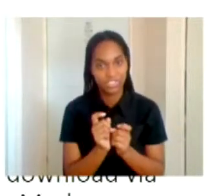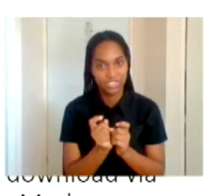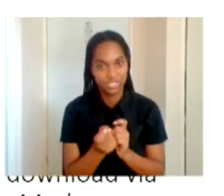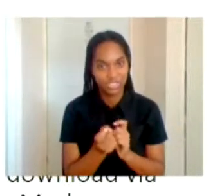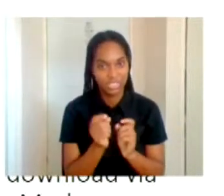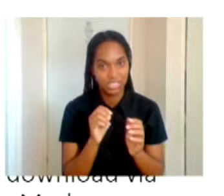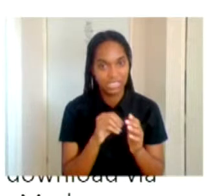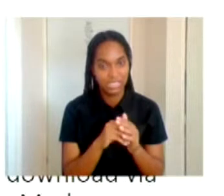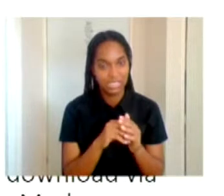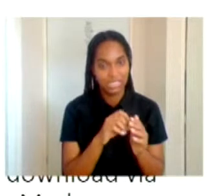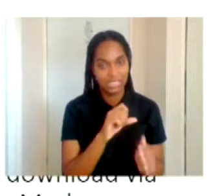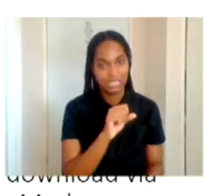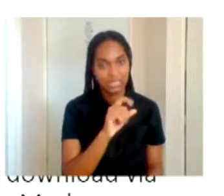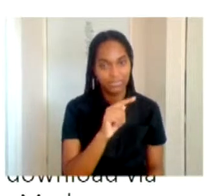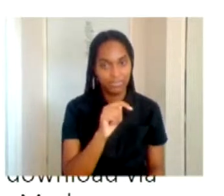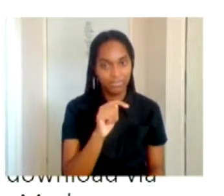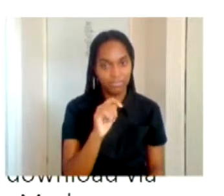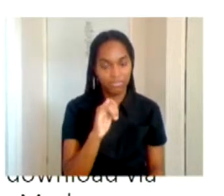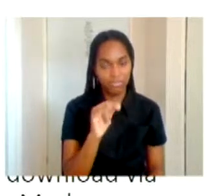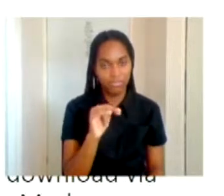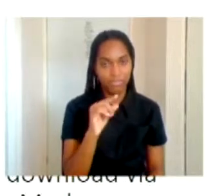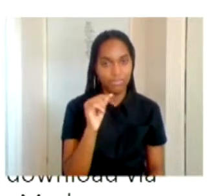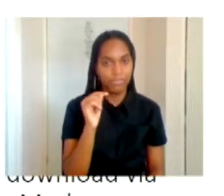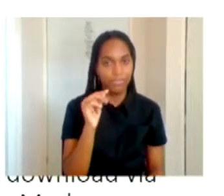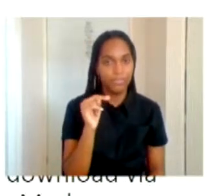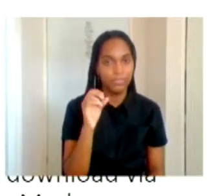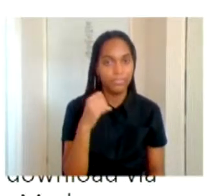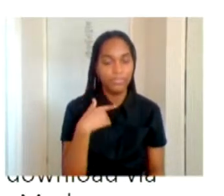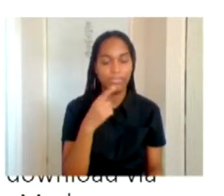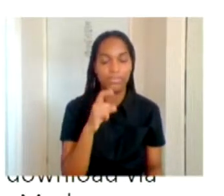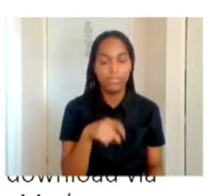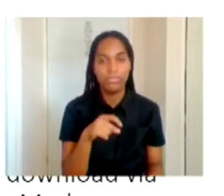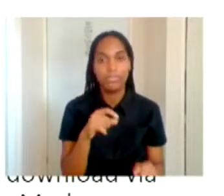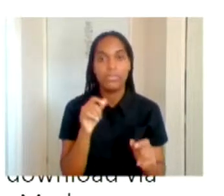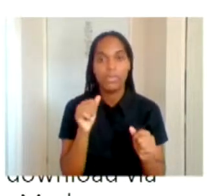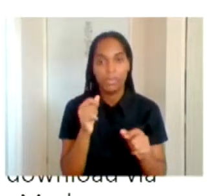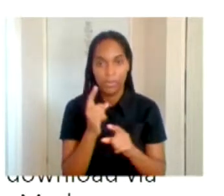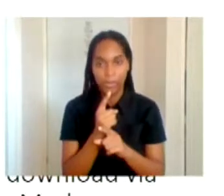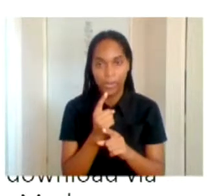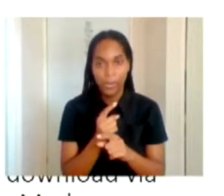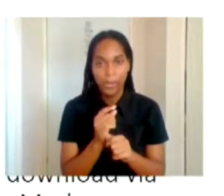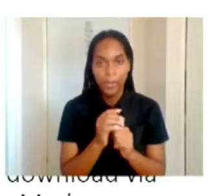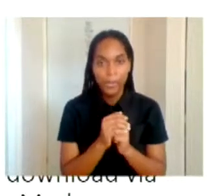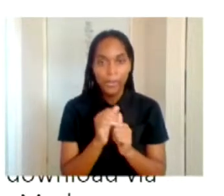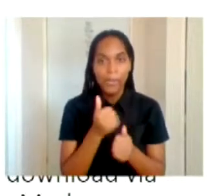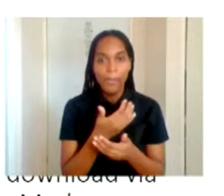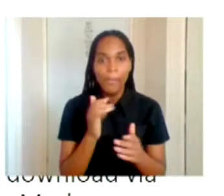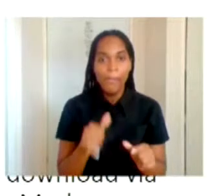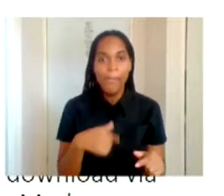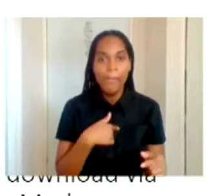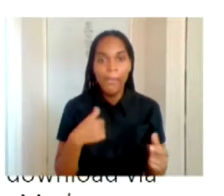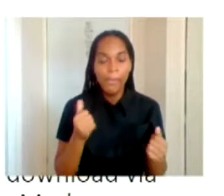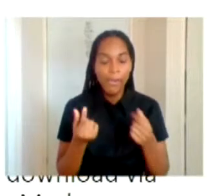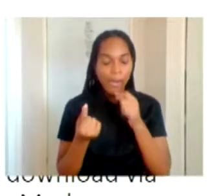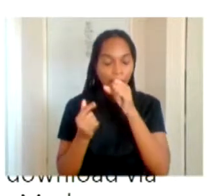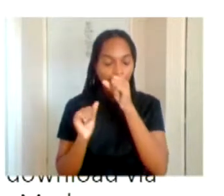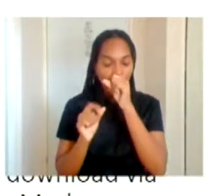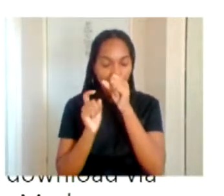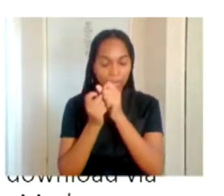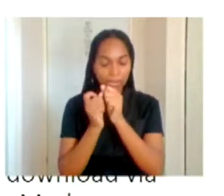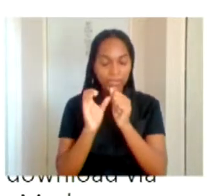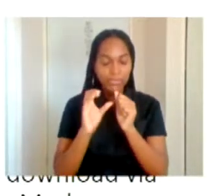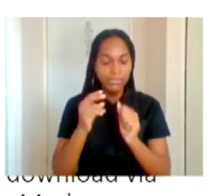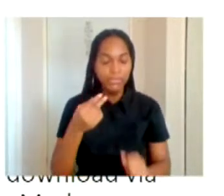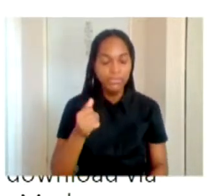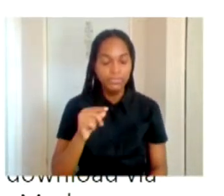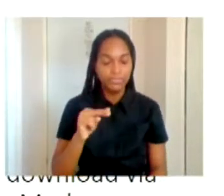the receiver, we'll get notified of that and react appropriately. Other things we can do, we can change channels, we can change services. probably